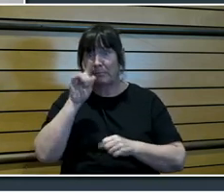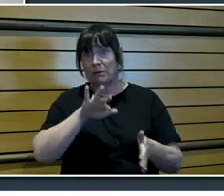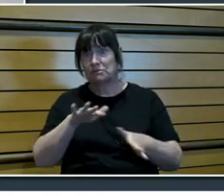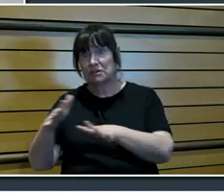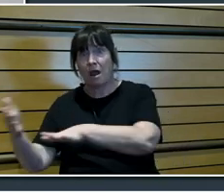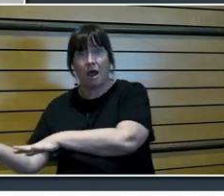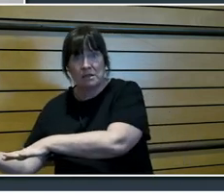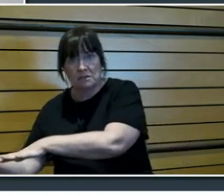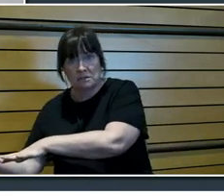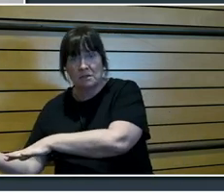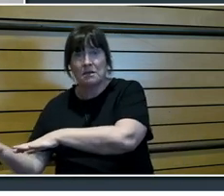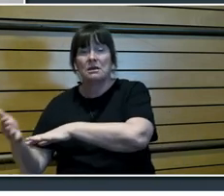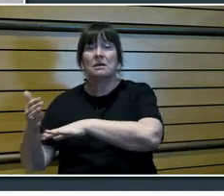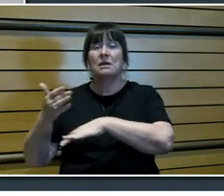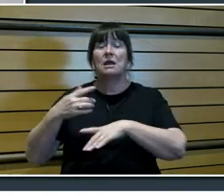And